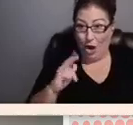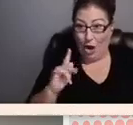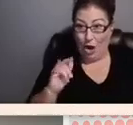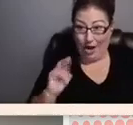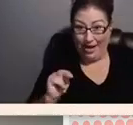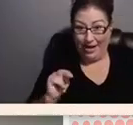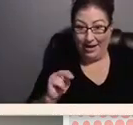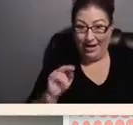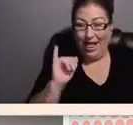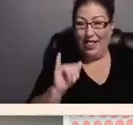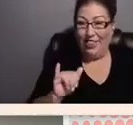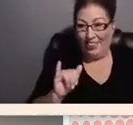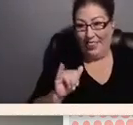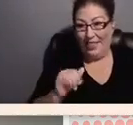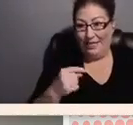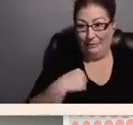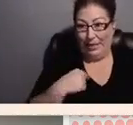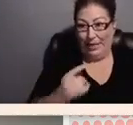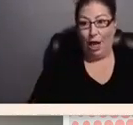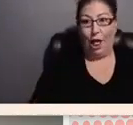early version of me.